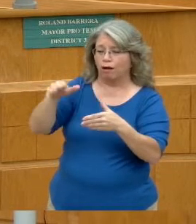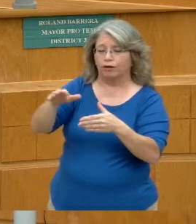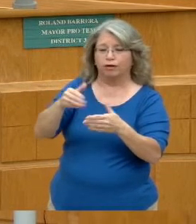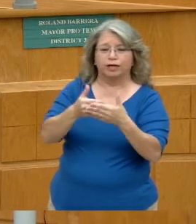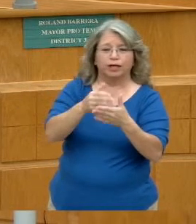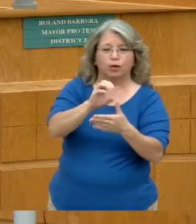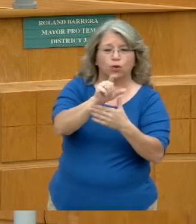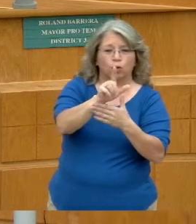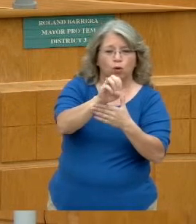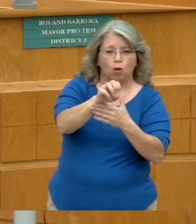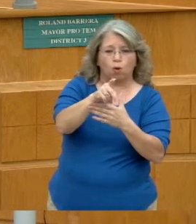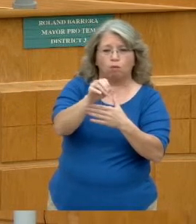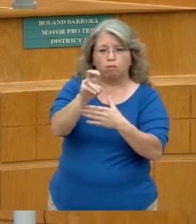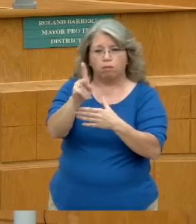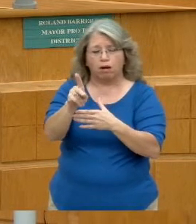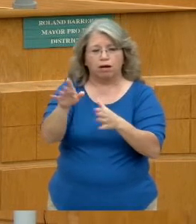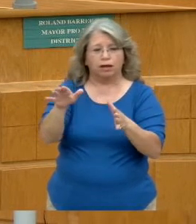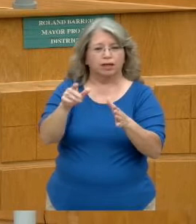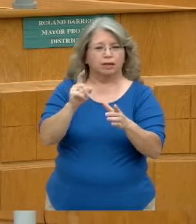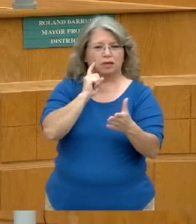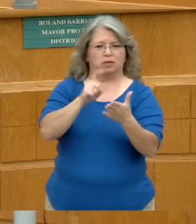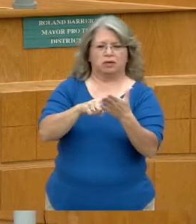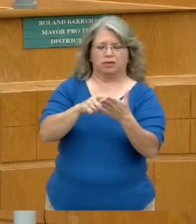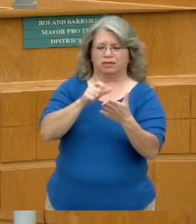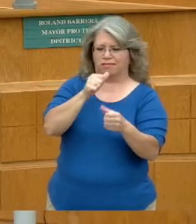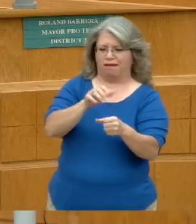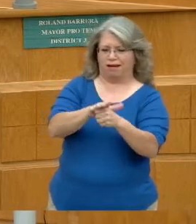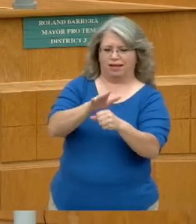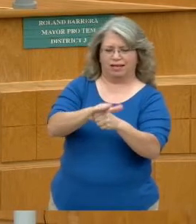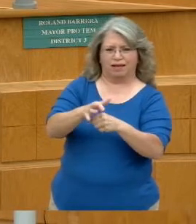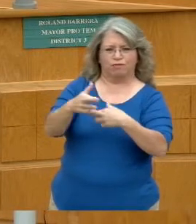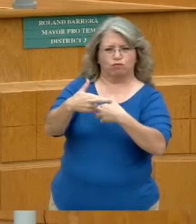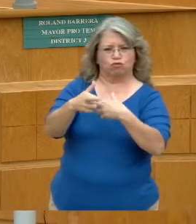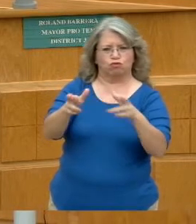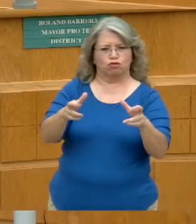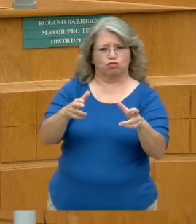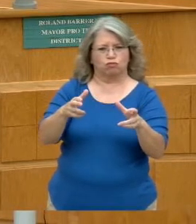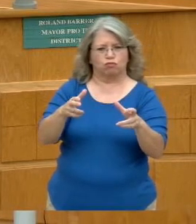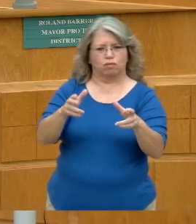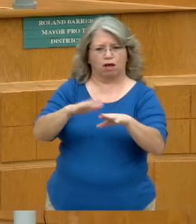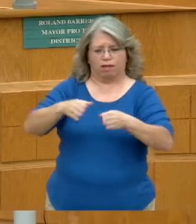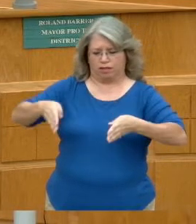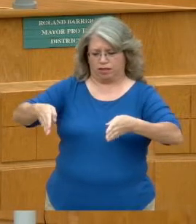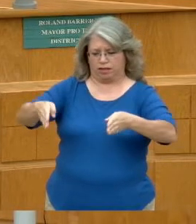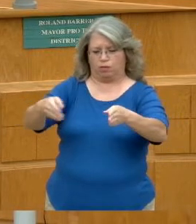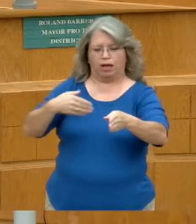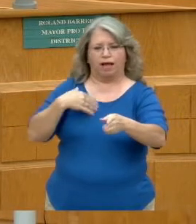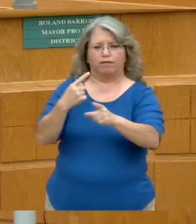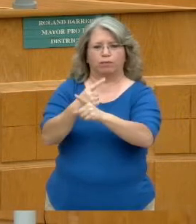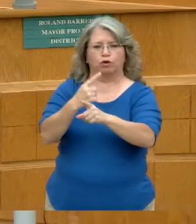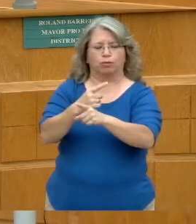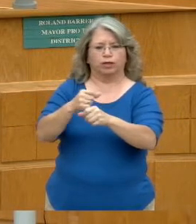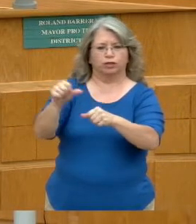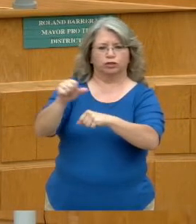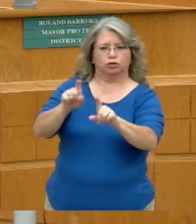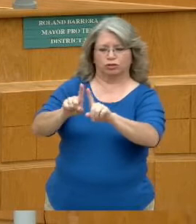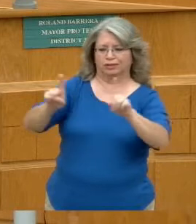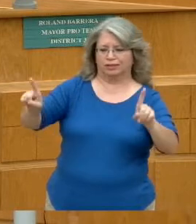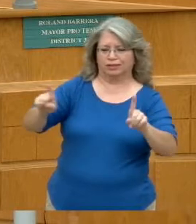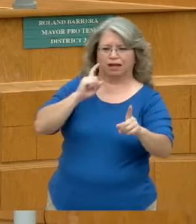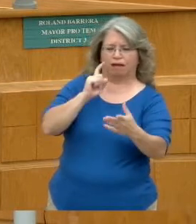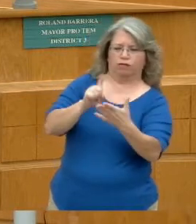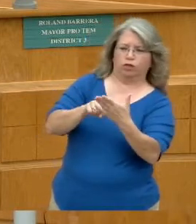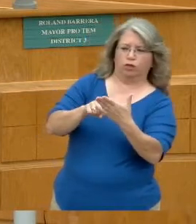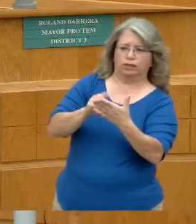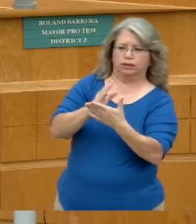And what we notice is that there's not enough room in that sidewalk to have appropriate social distancing. I've seen a lot of families that are jammed up on top of each